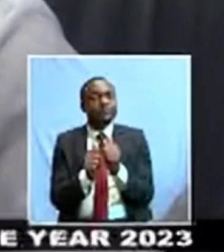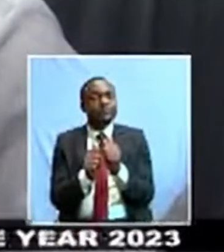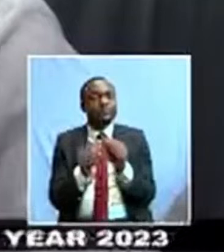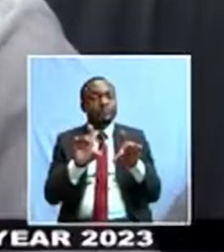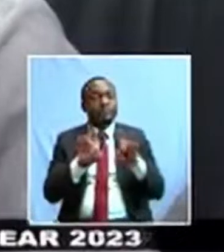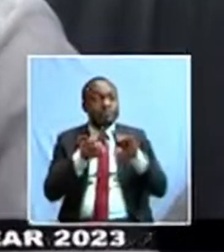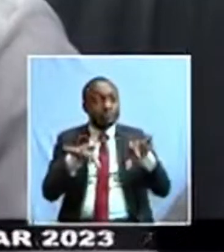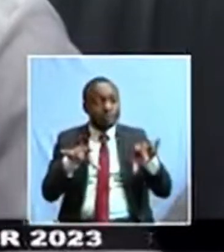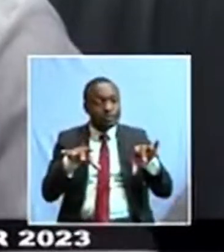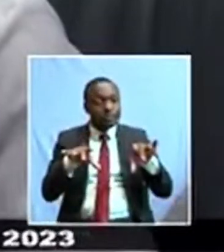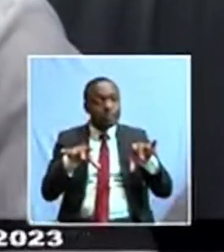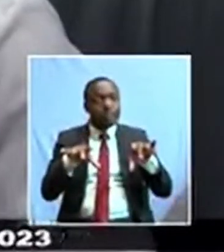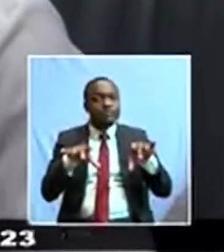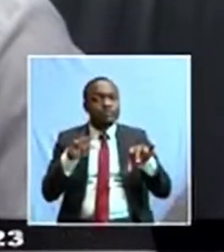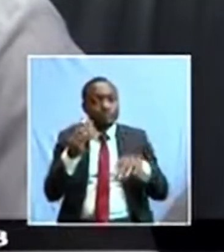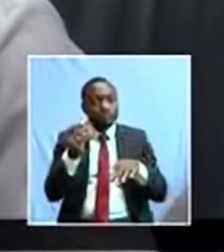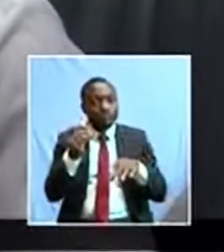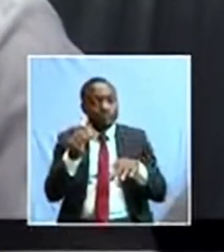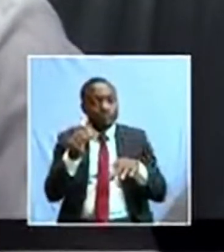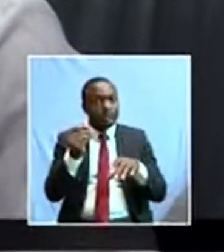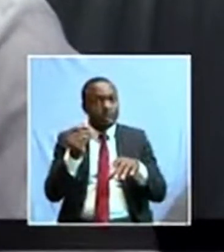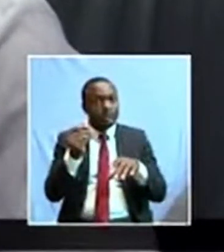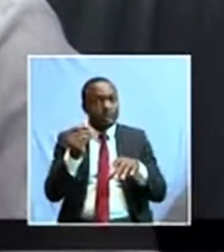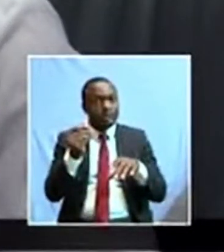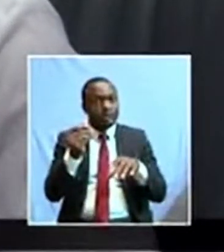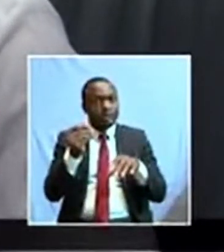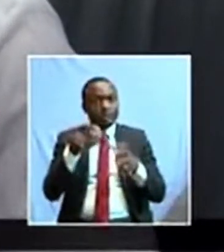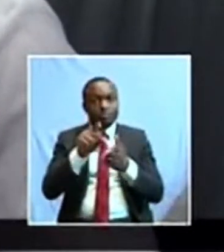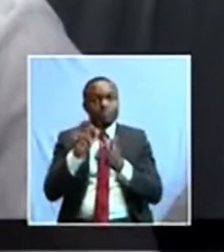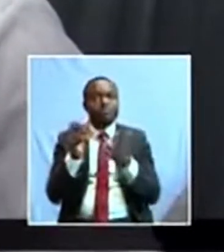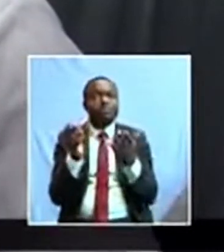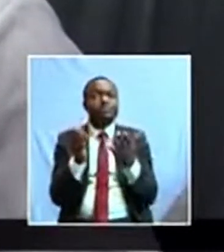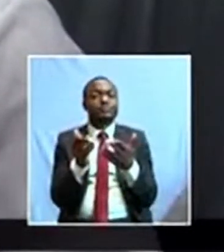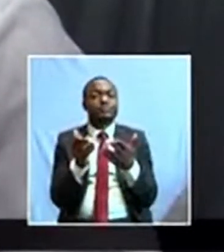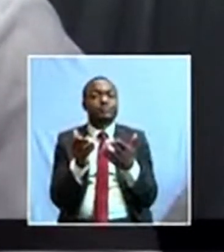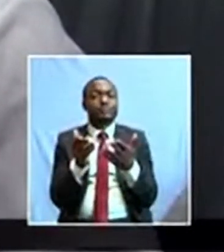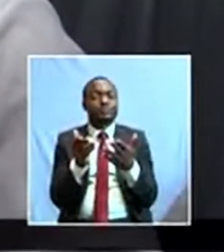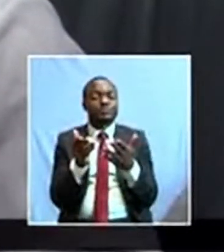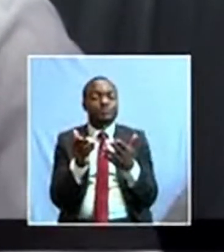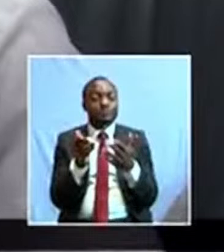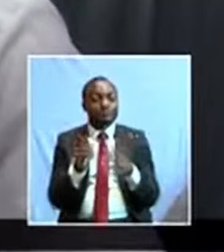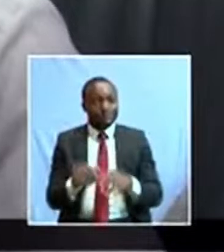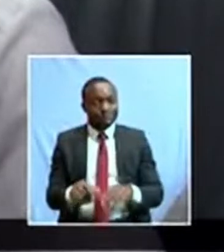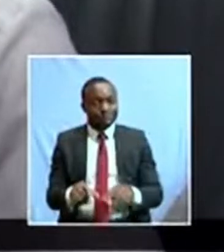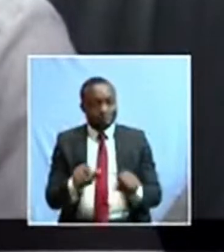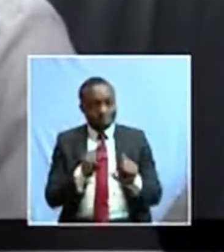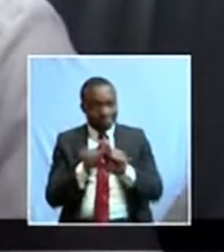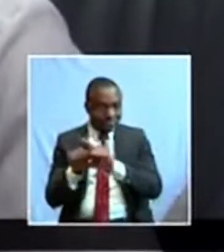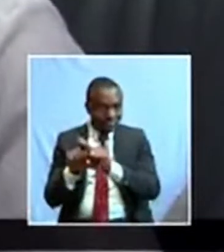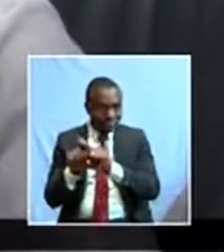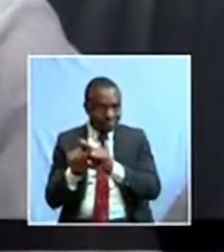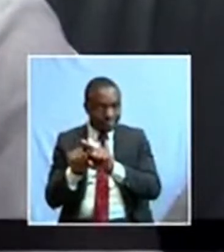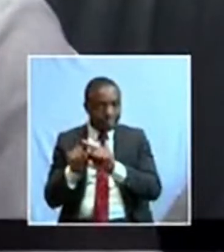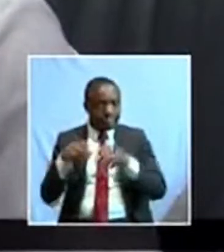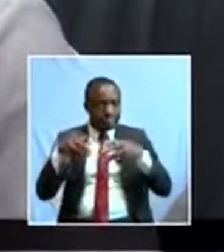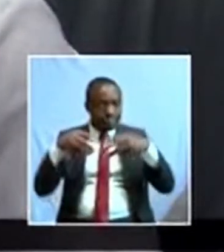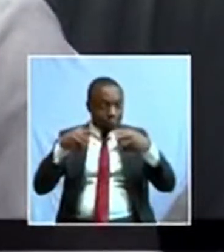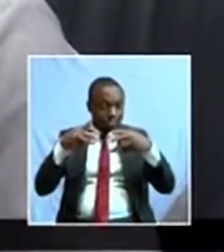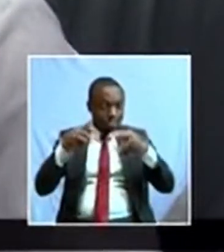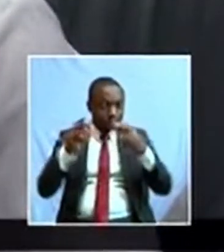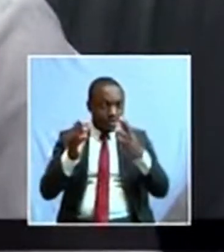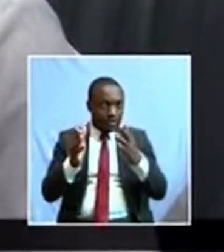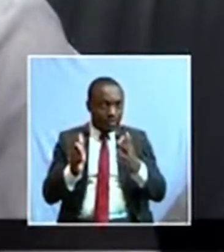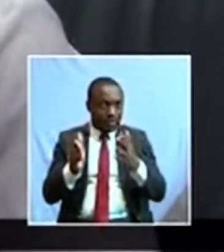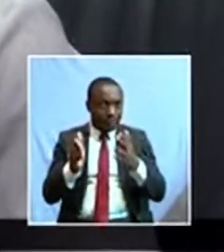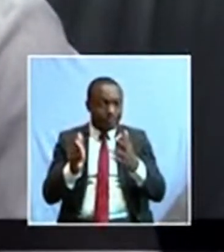plot premiums not paid, and then also marketeers